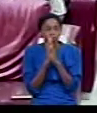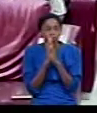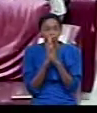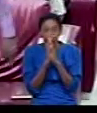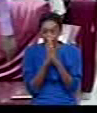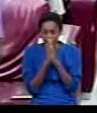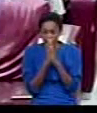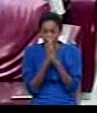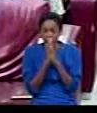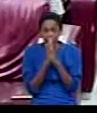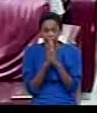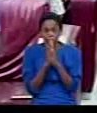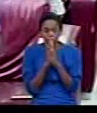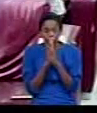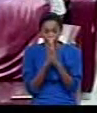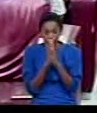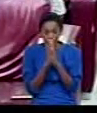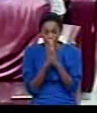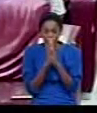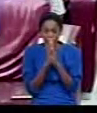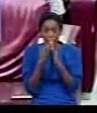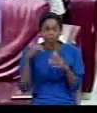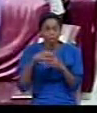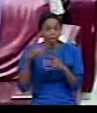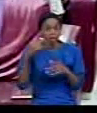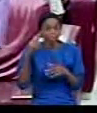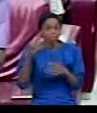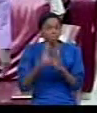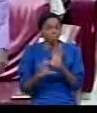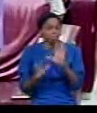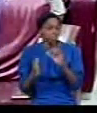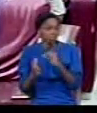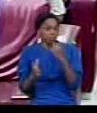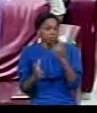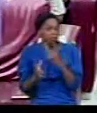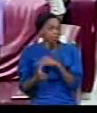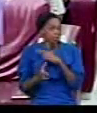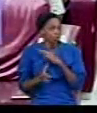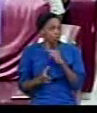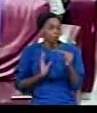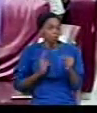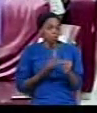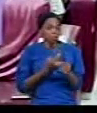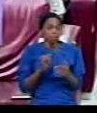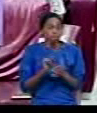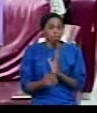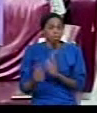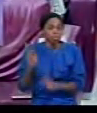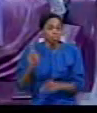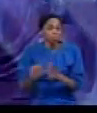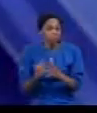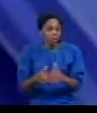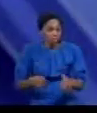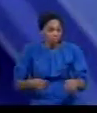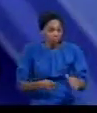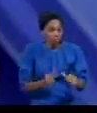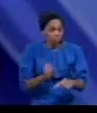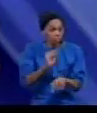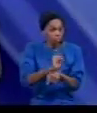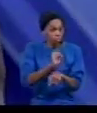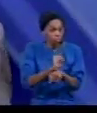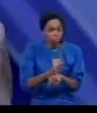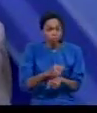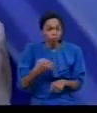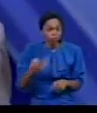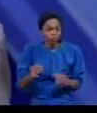The last chapter 5 tells us that those who follow after the things and the work of the flesh will not inherit